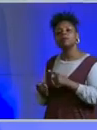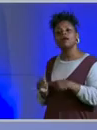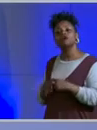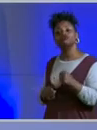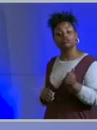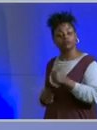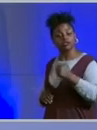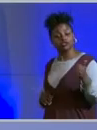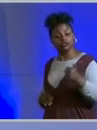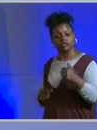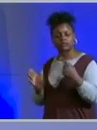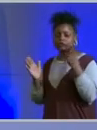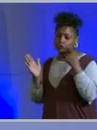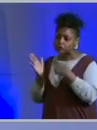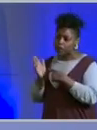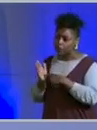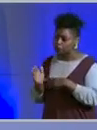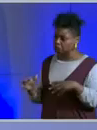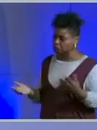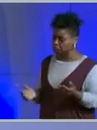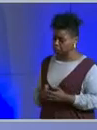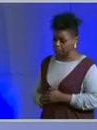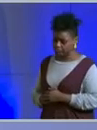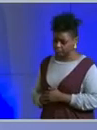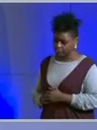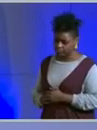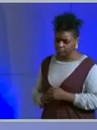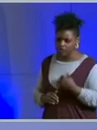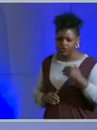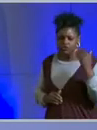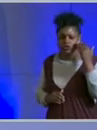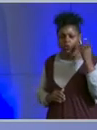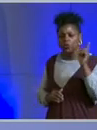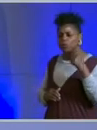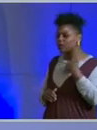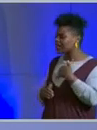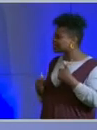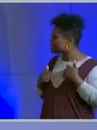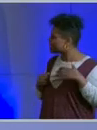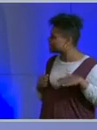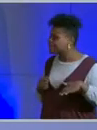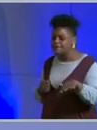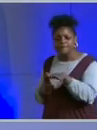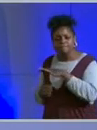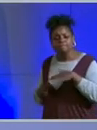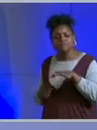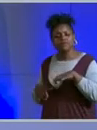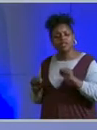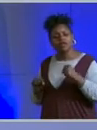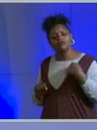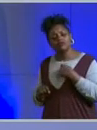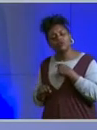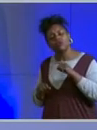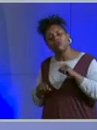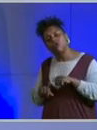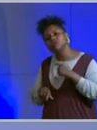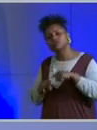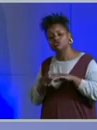example. You know, I don't know where you live, but sometimes it takes me too long to get downtown. What about you?